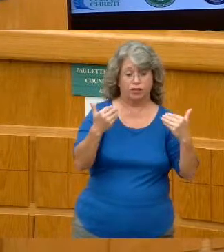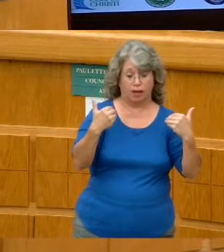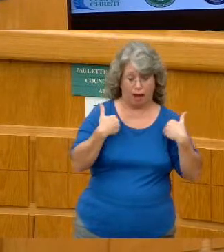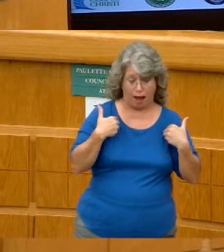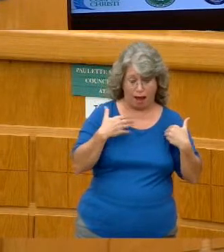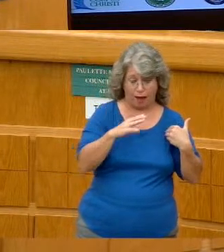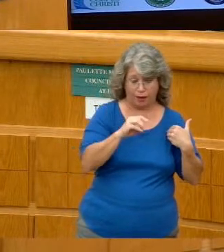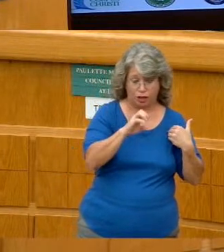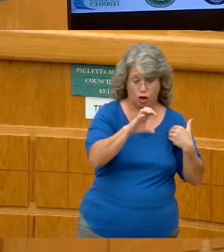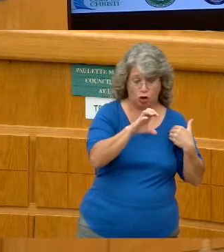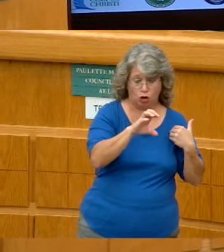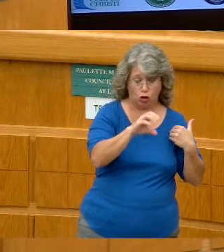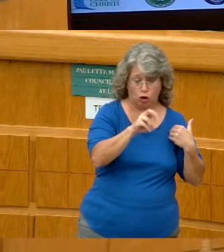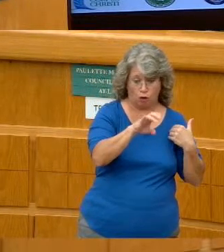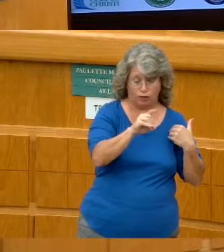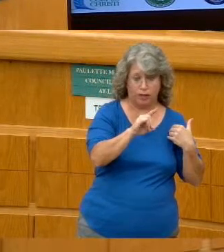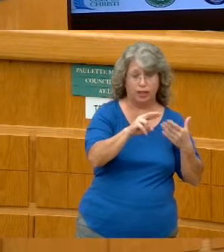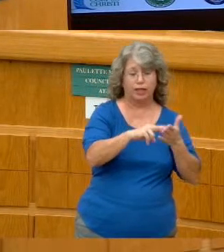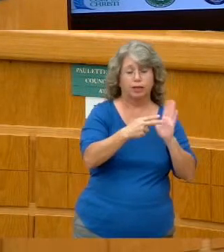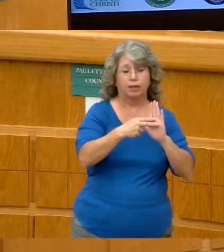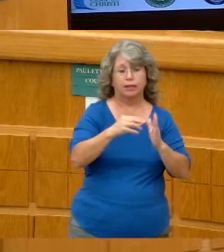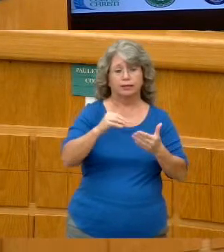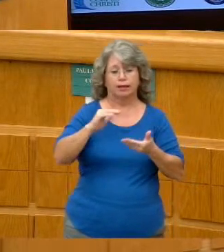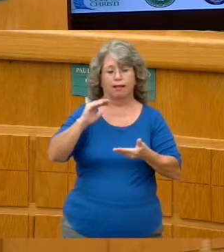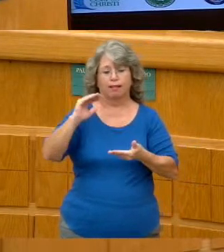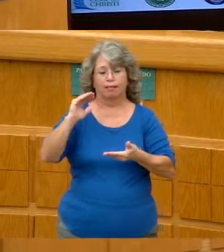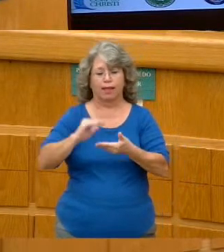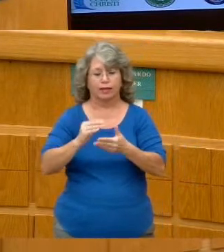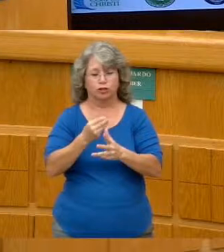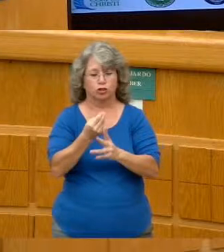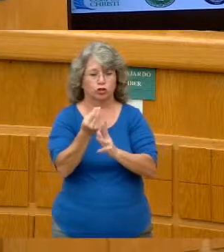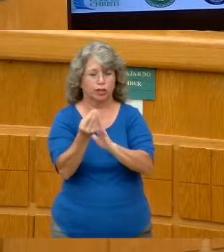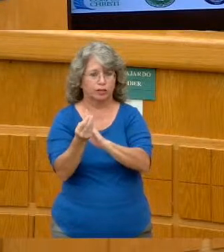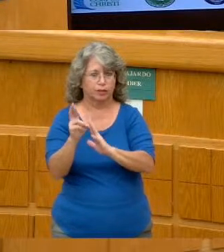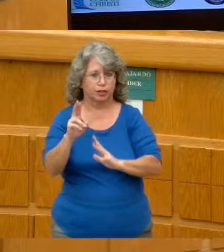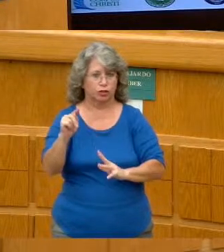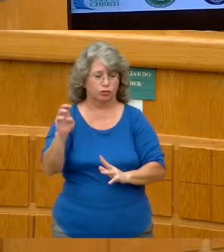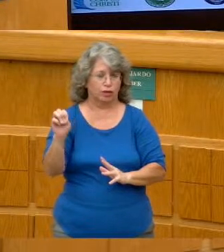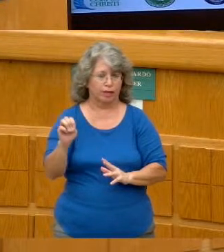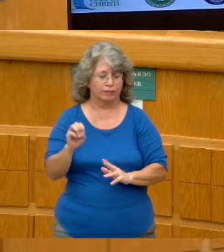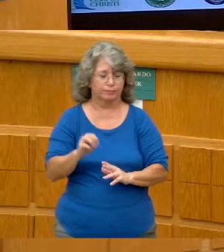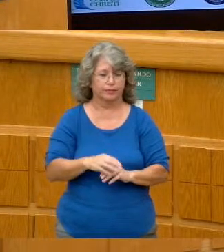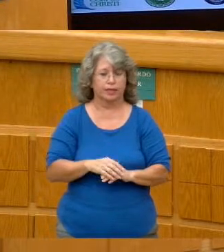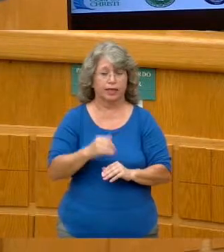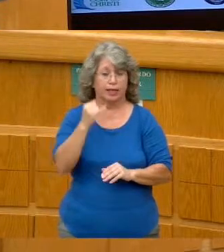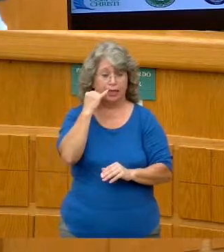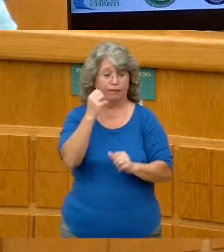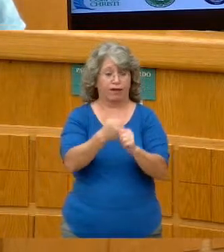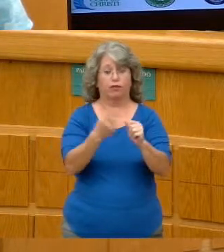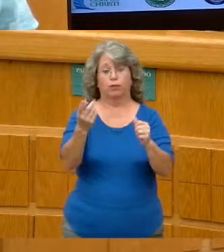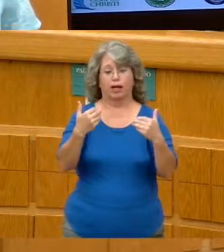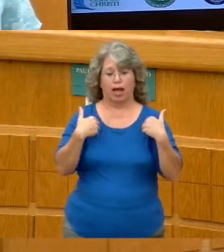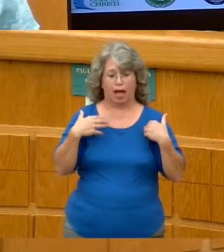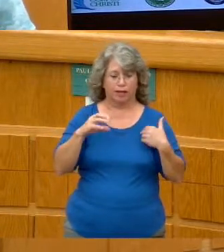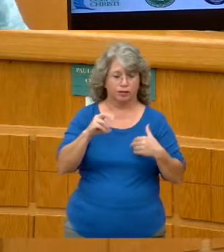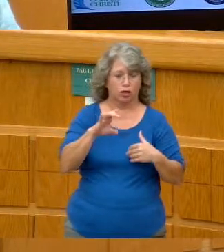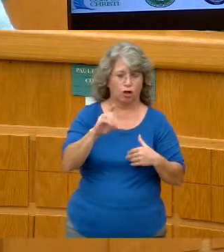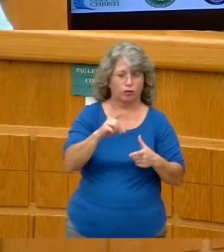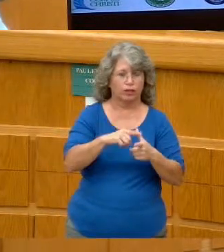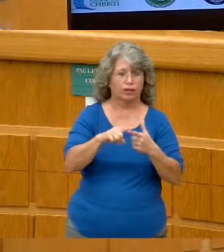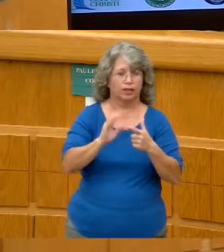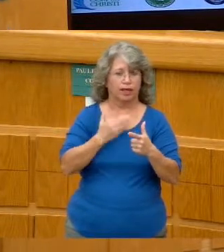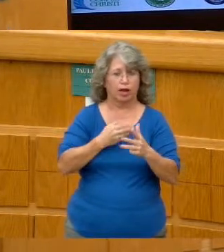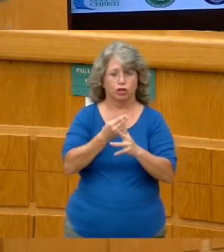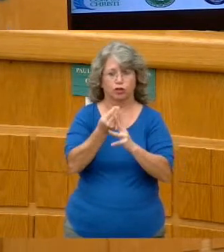the lower the transmission rate goes. Eventually, if everybody gets COVID, then the transmission rate is going to be 0. So that's why it works like that.